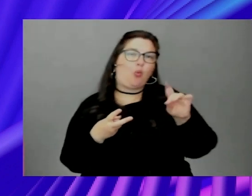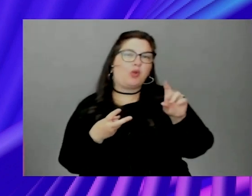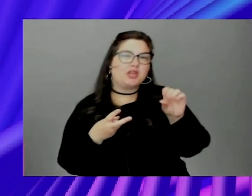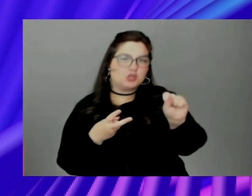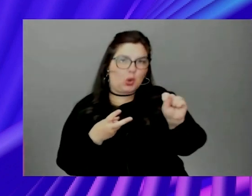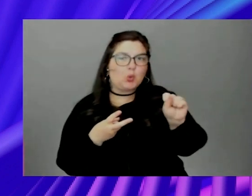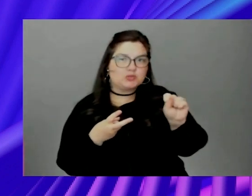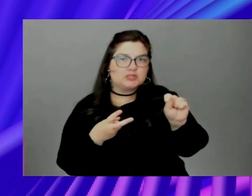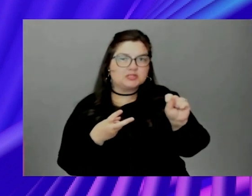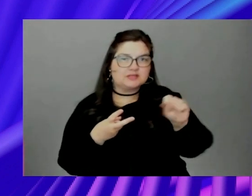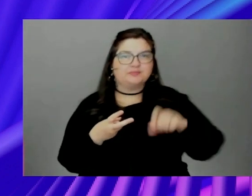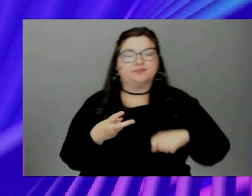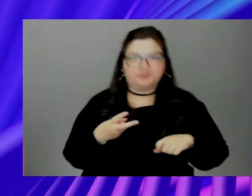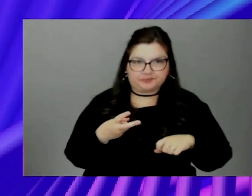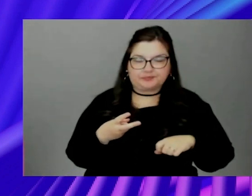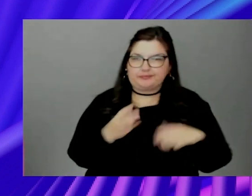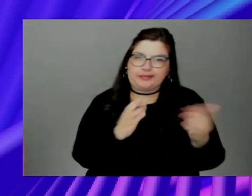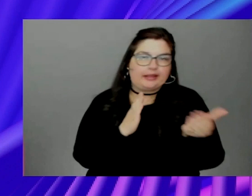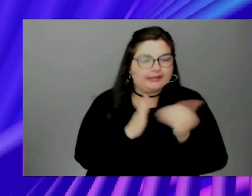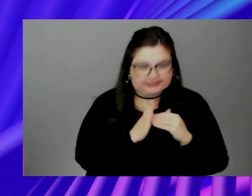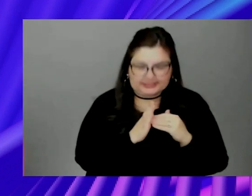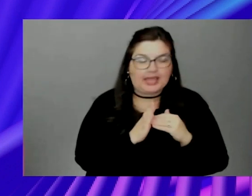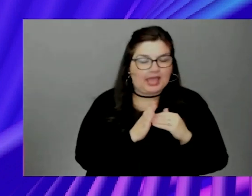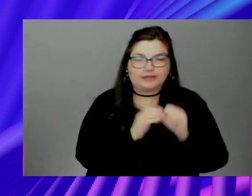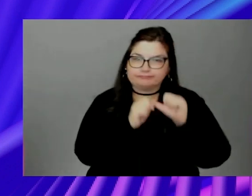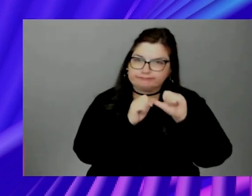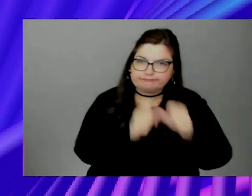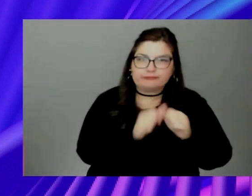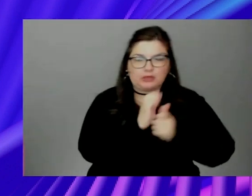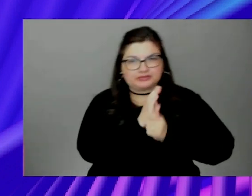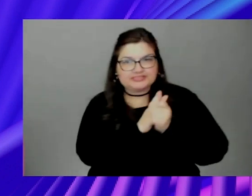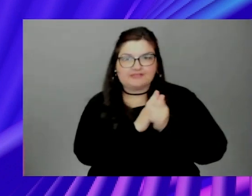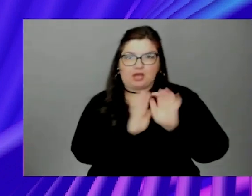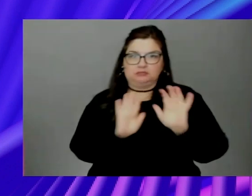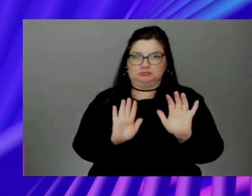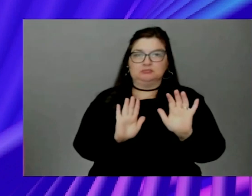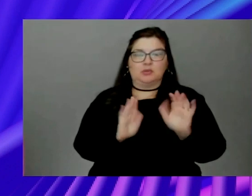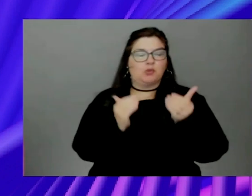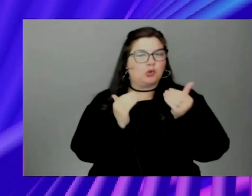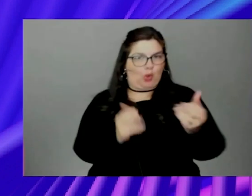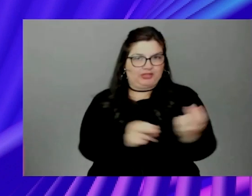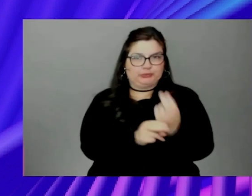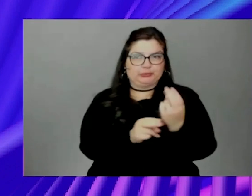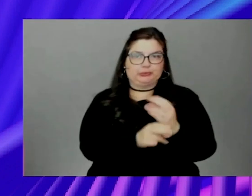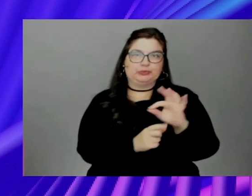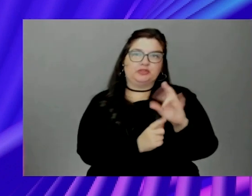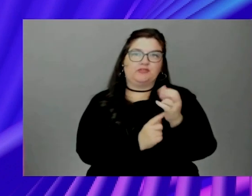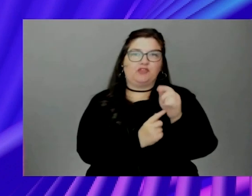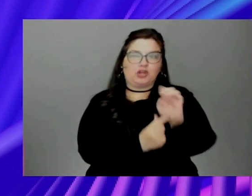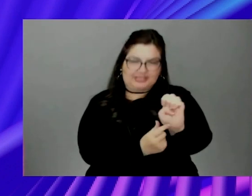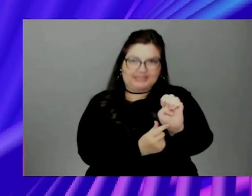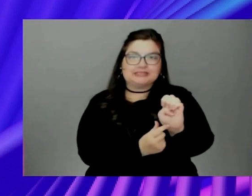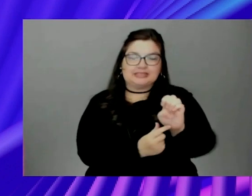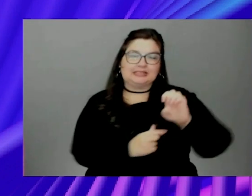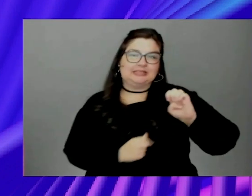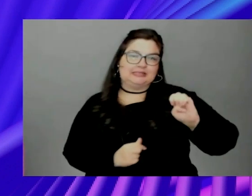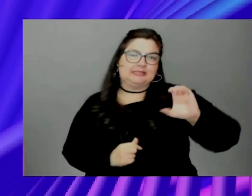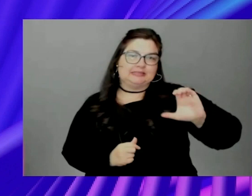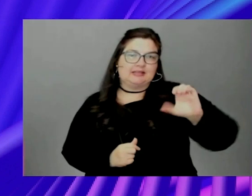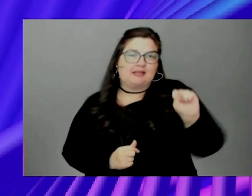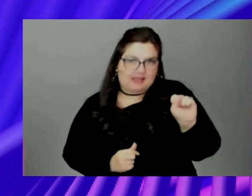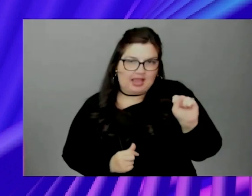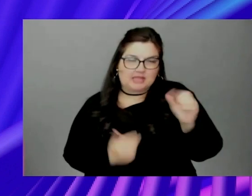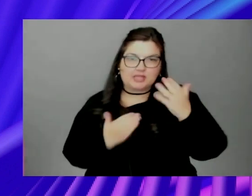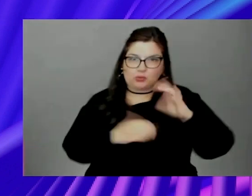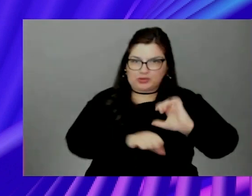We're gonna stick with the default here and say we want to go to Fargate, right? Fargate on ECS. We'll create site number